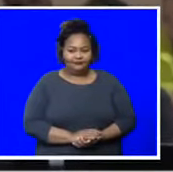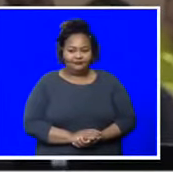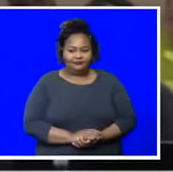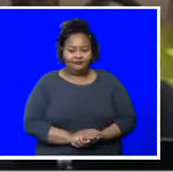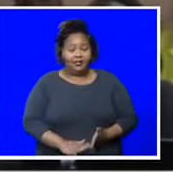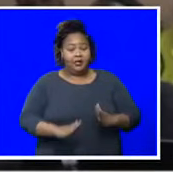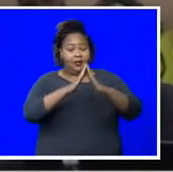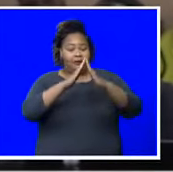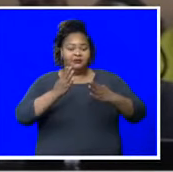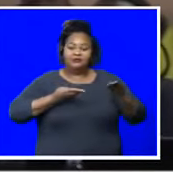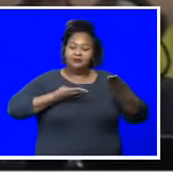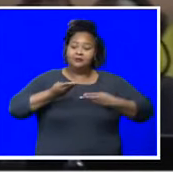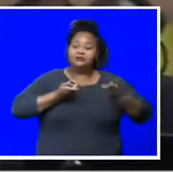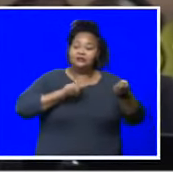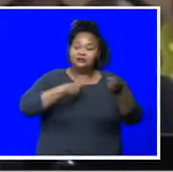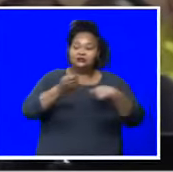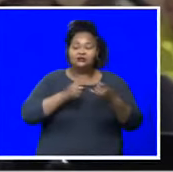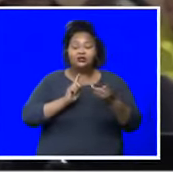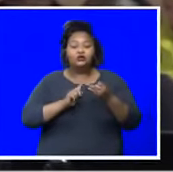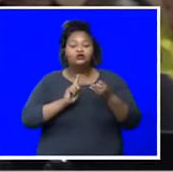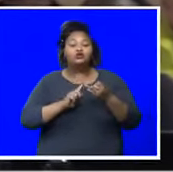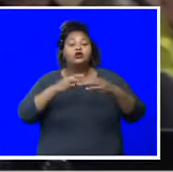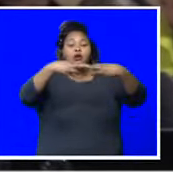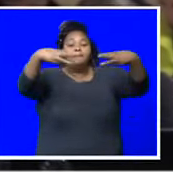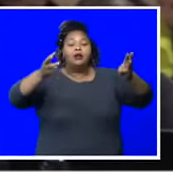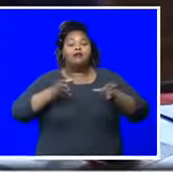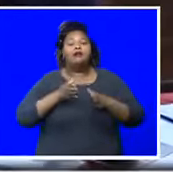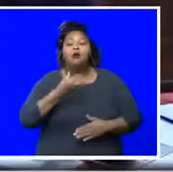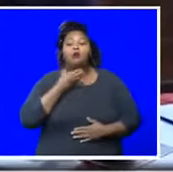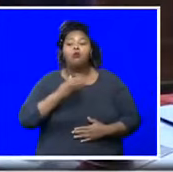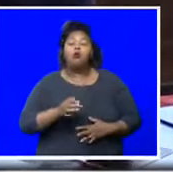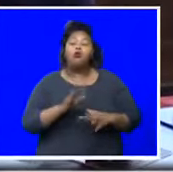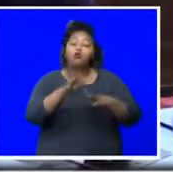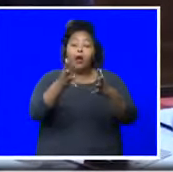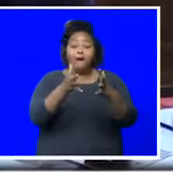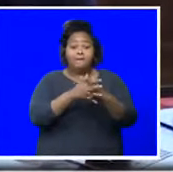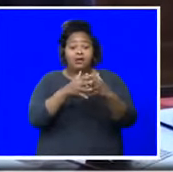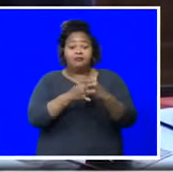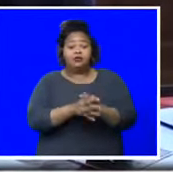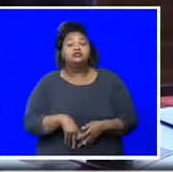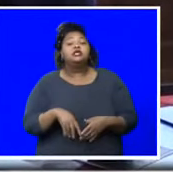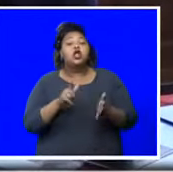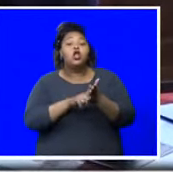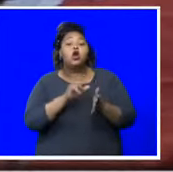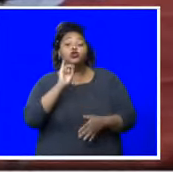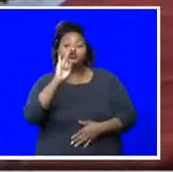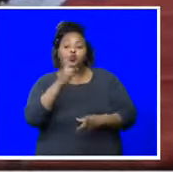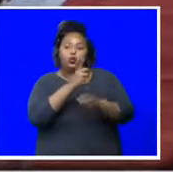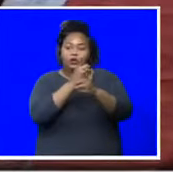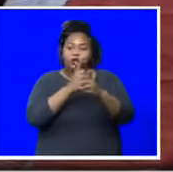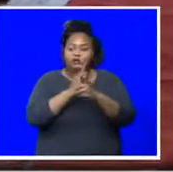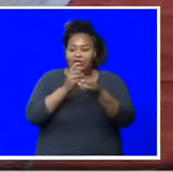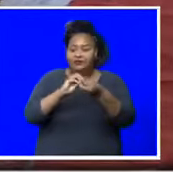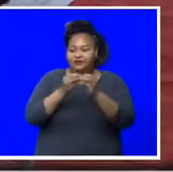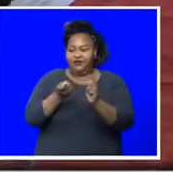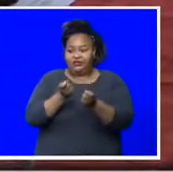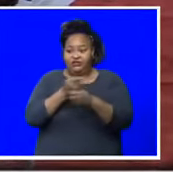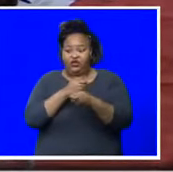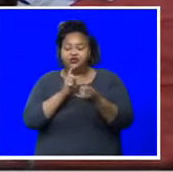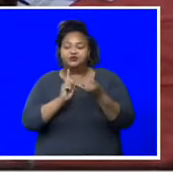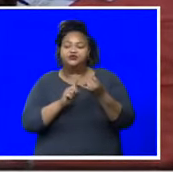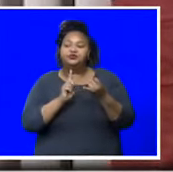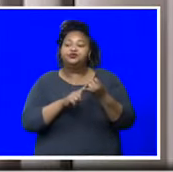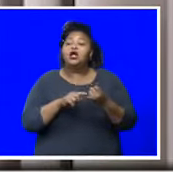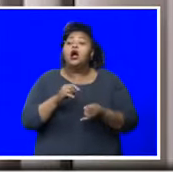Litiko lethema business lihlangene netimbunga kubuketa kabusha imithetho lesakhanganywa lemibili ekuyi licenses bill ne cooperatives